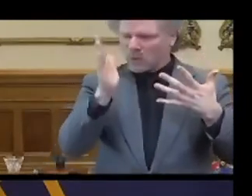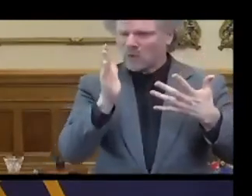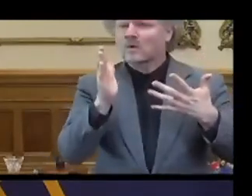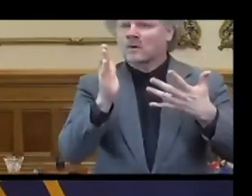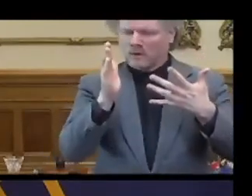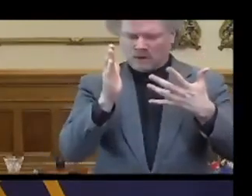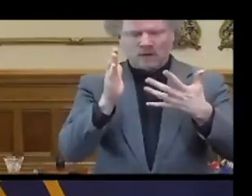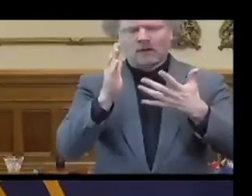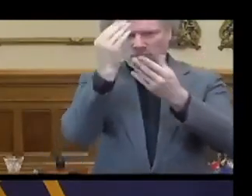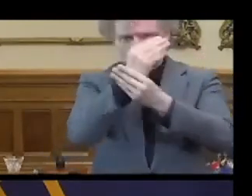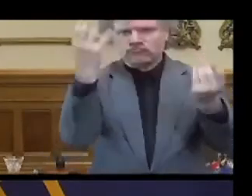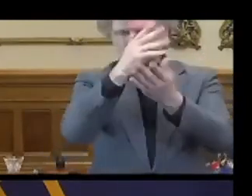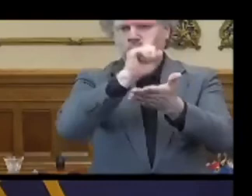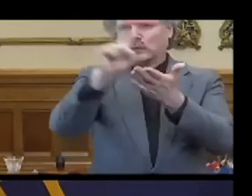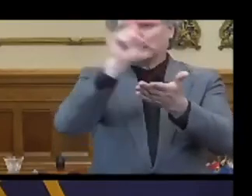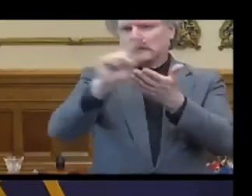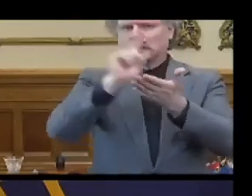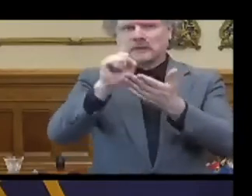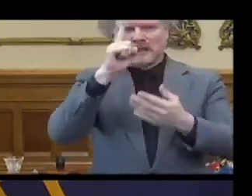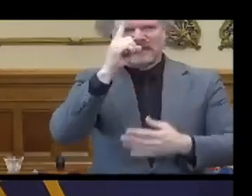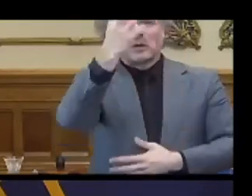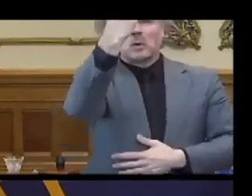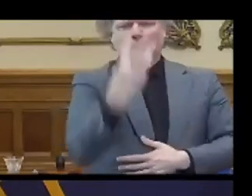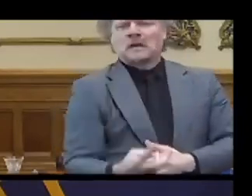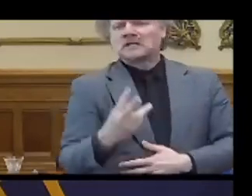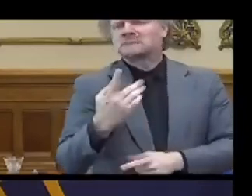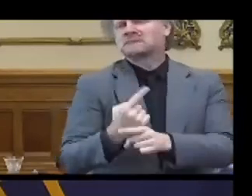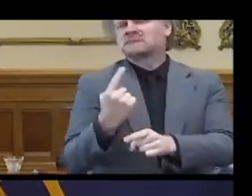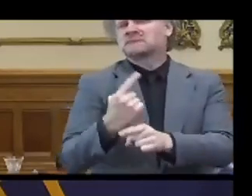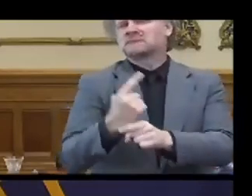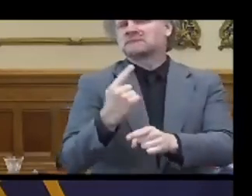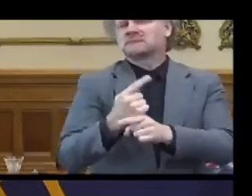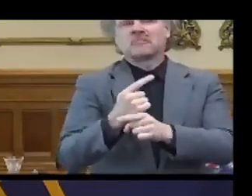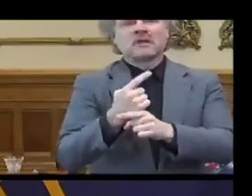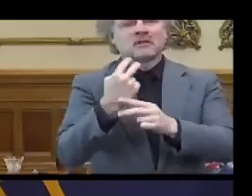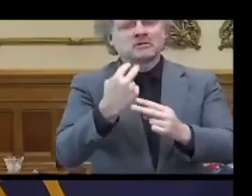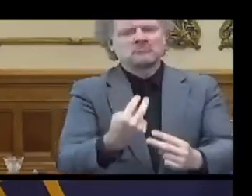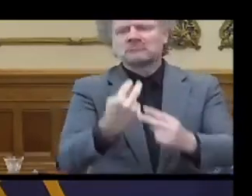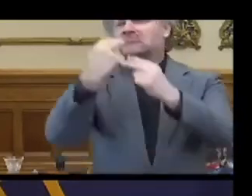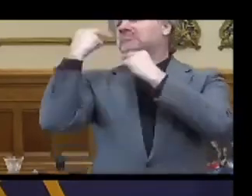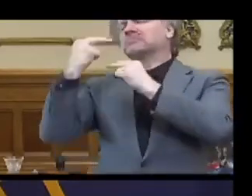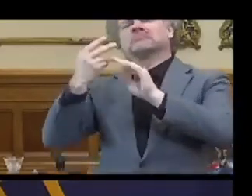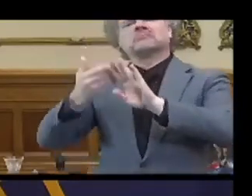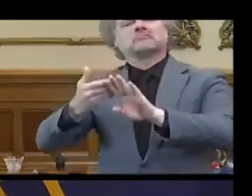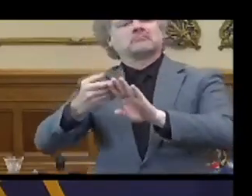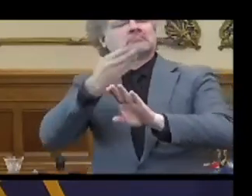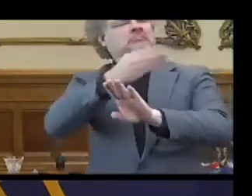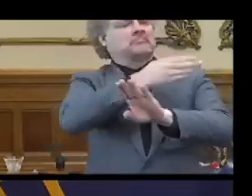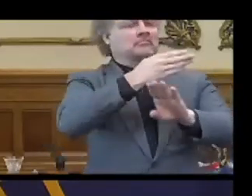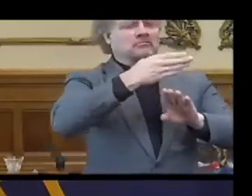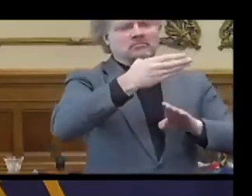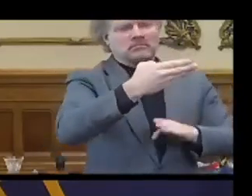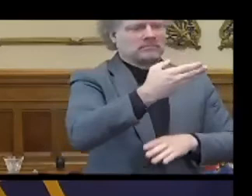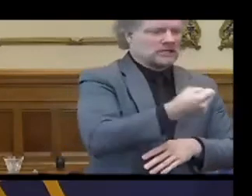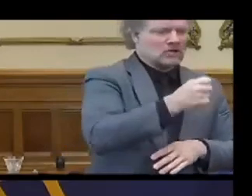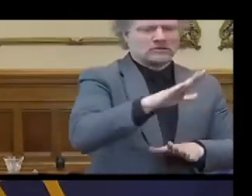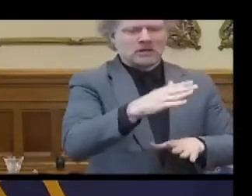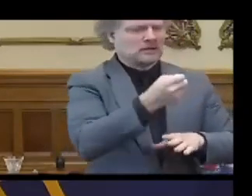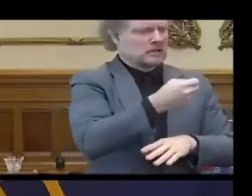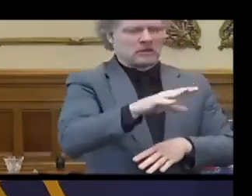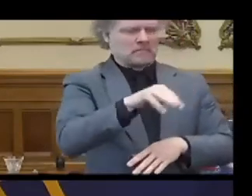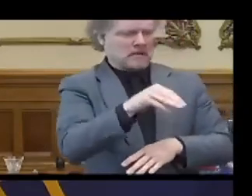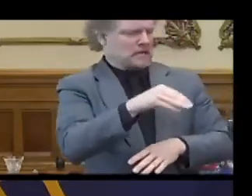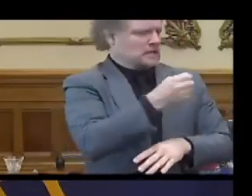providing weekly updates. I think Wednesday makes a lot of sense. We can look back on what's happened over the weekend and the first part of the week, and we